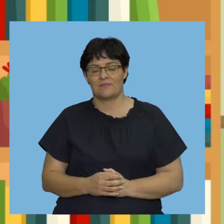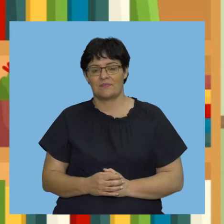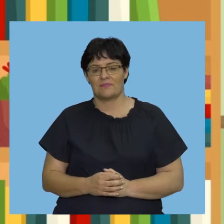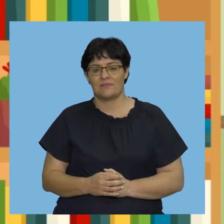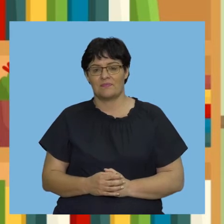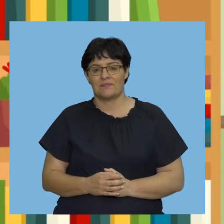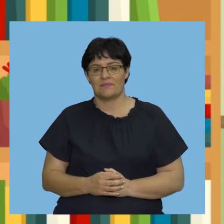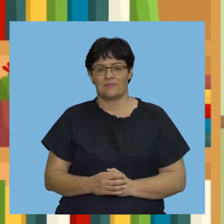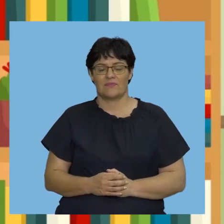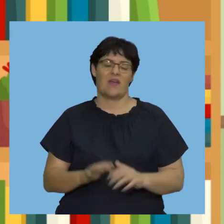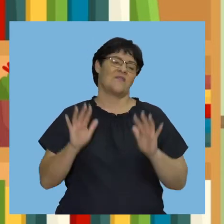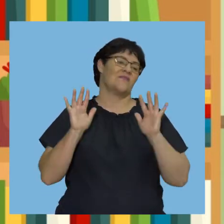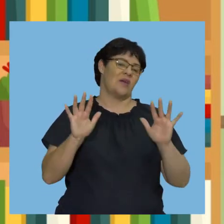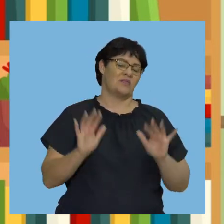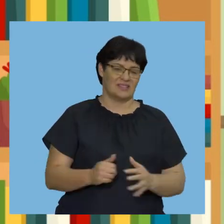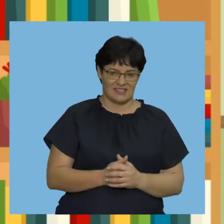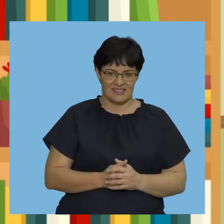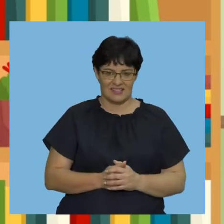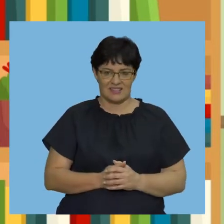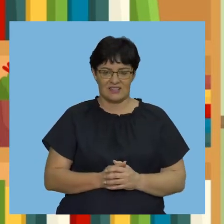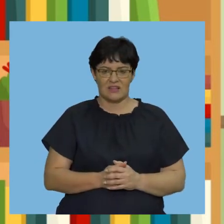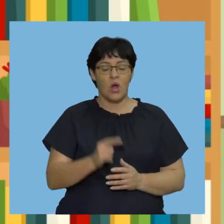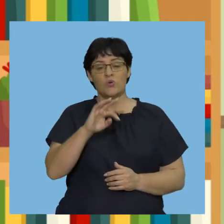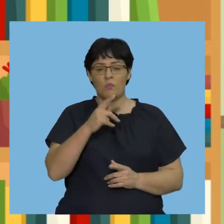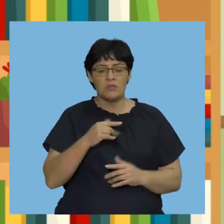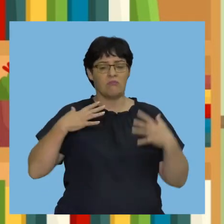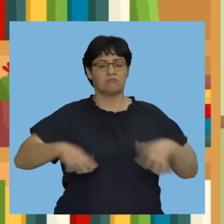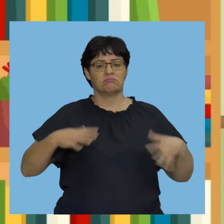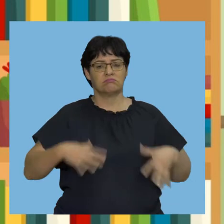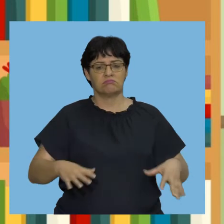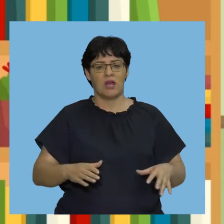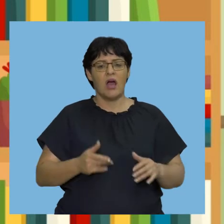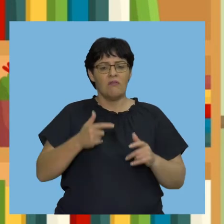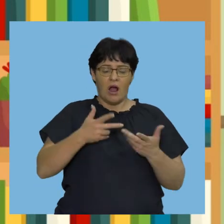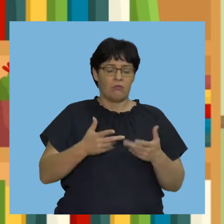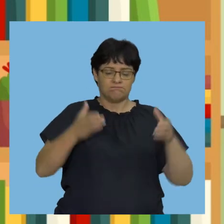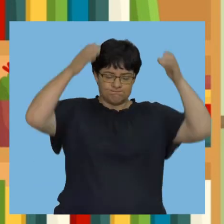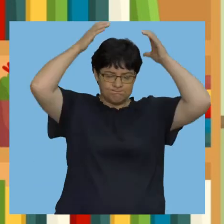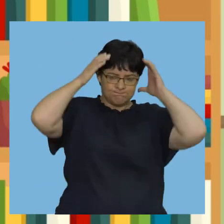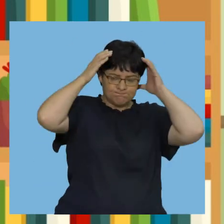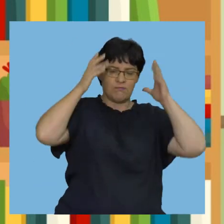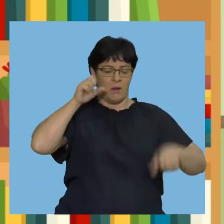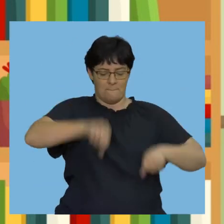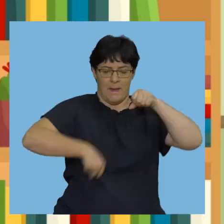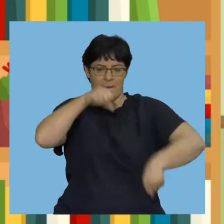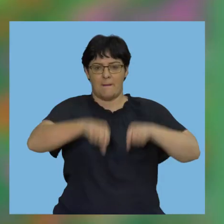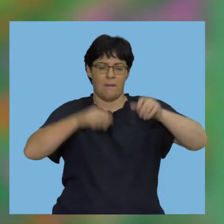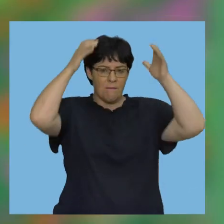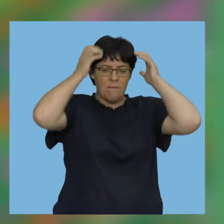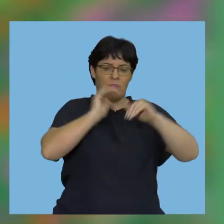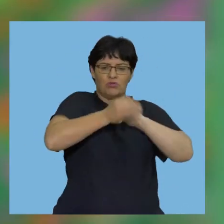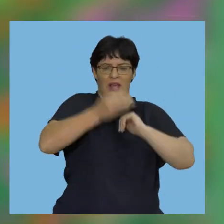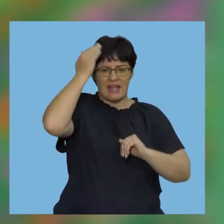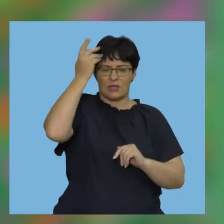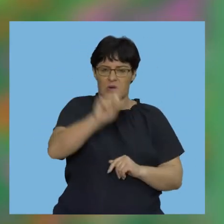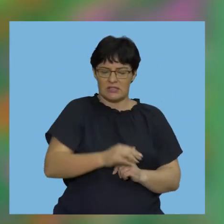match. Fabulous! What did Nomsa wear to protect her head when she rode her bicycle?